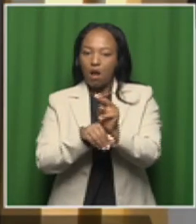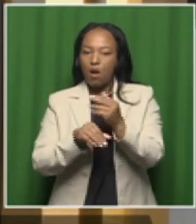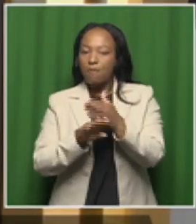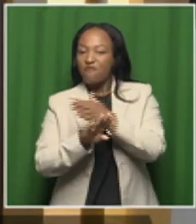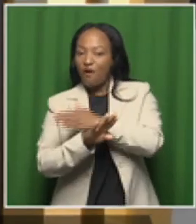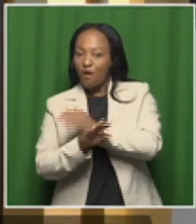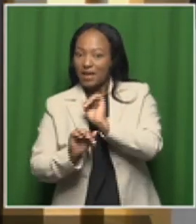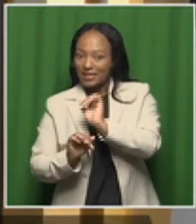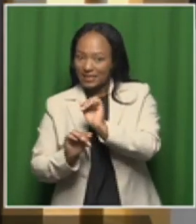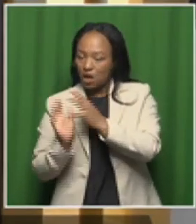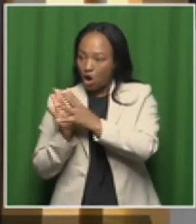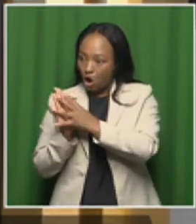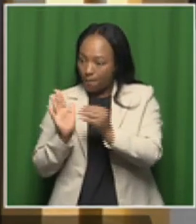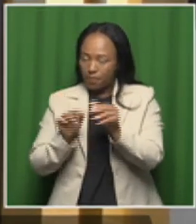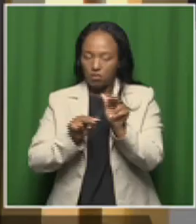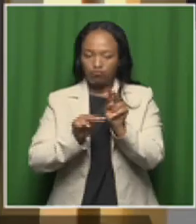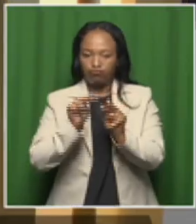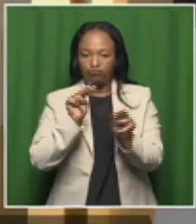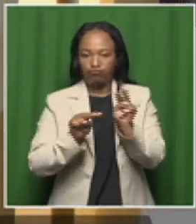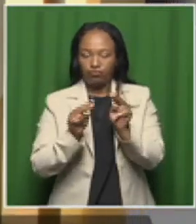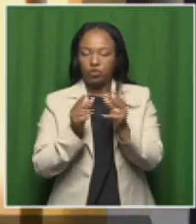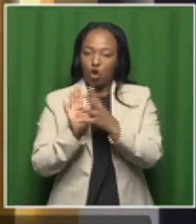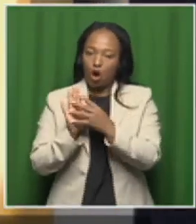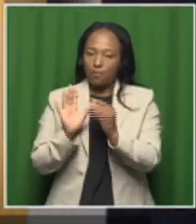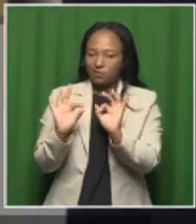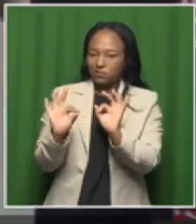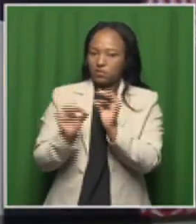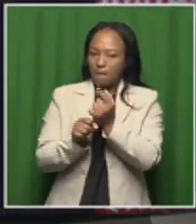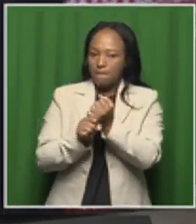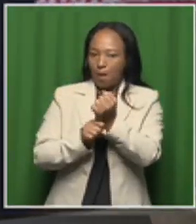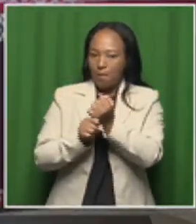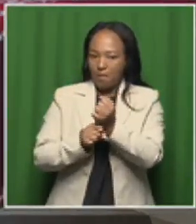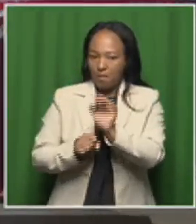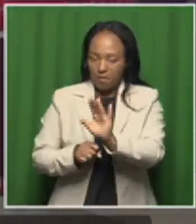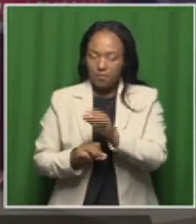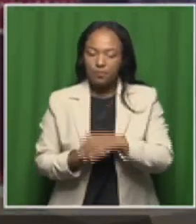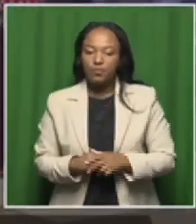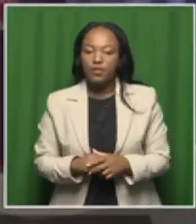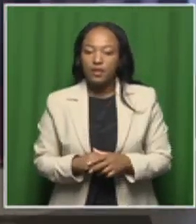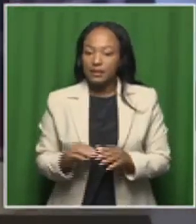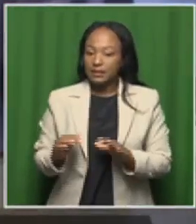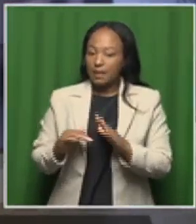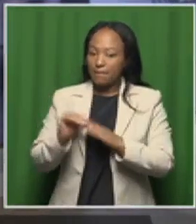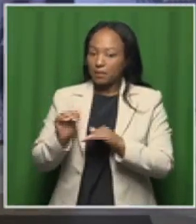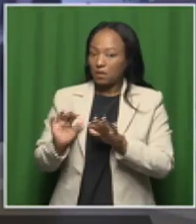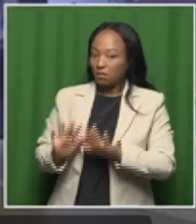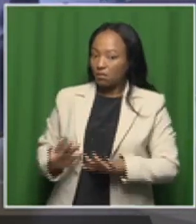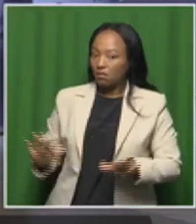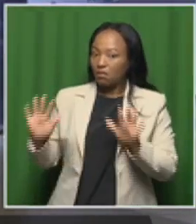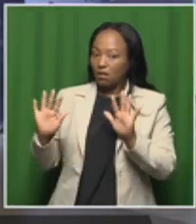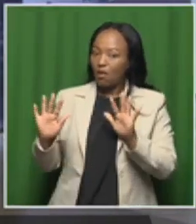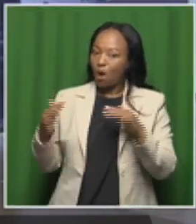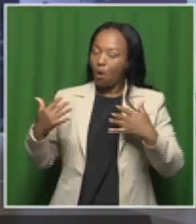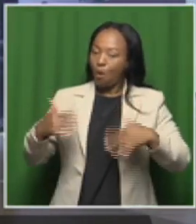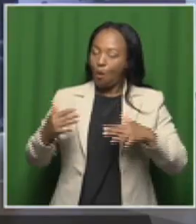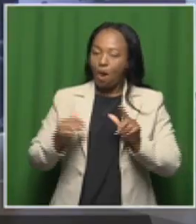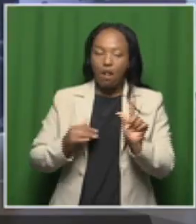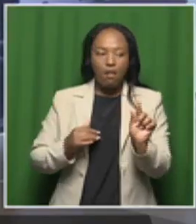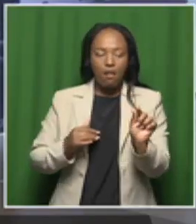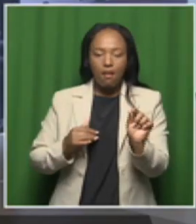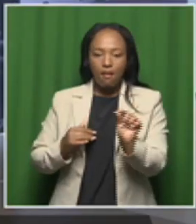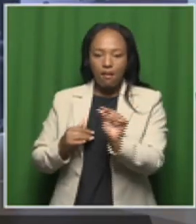painting. Just part of the vast collection that visitors to this precinct are privileged enough to take in. We get